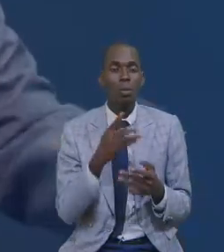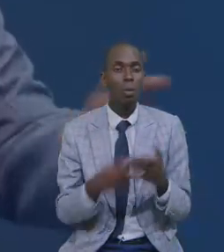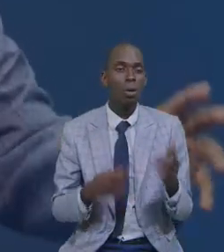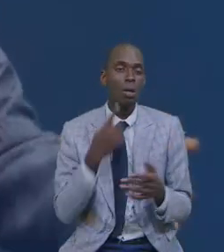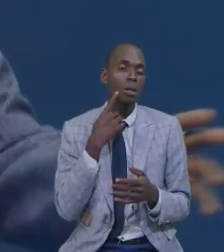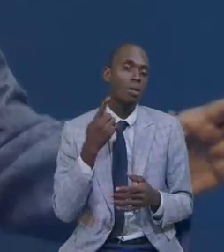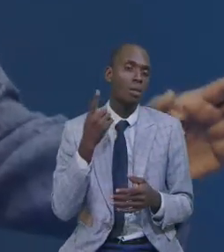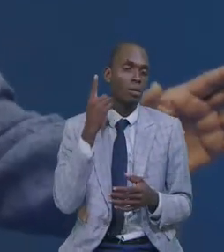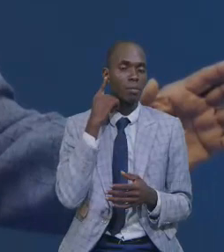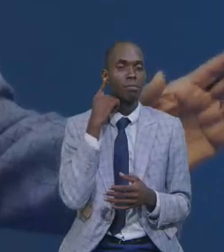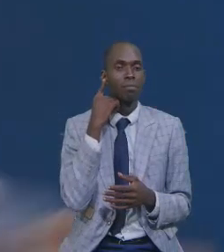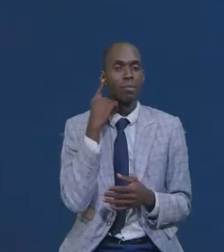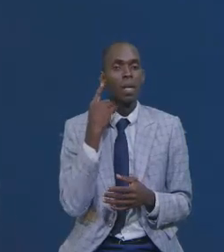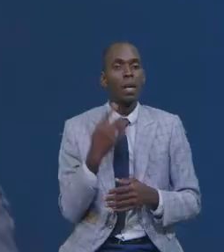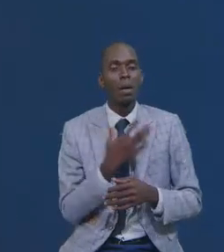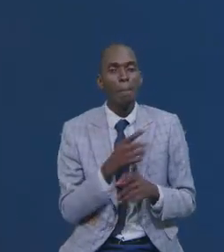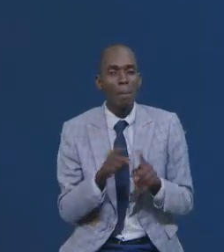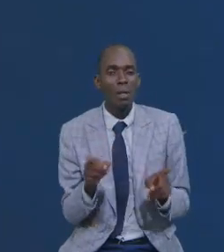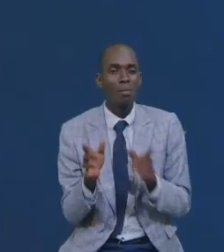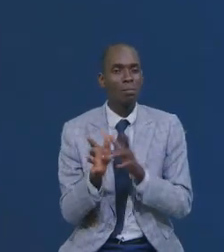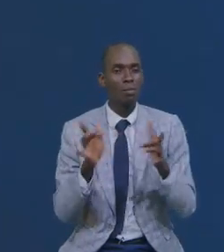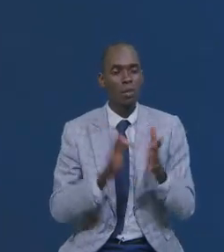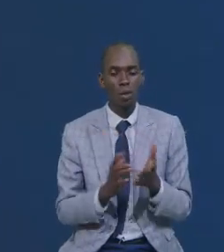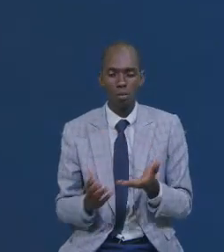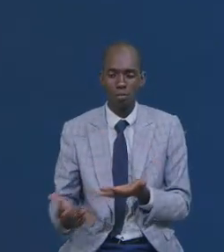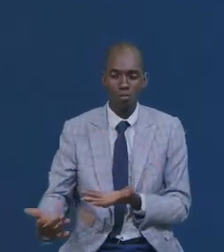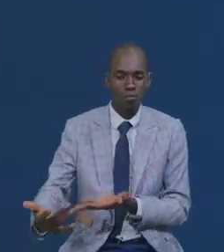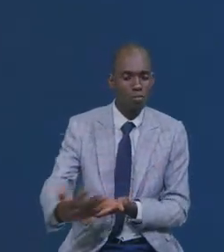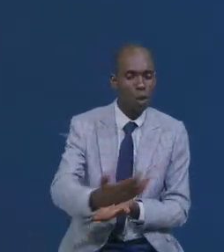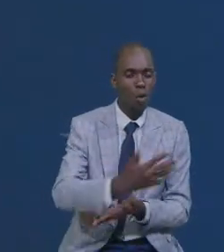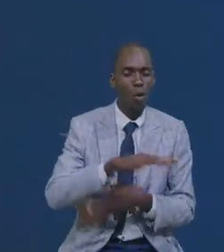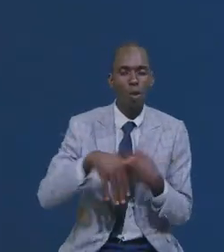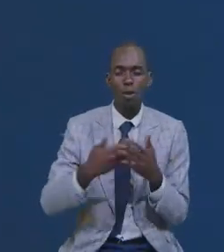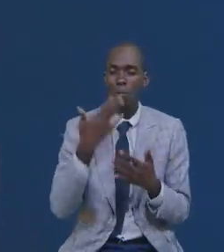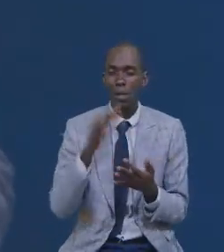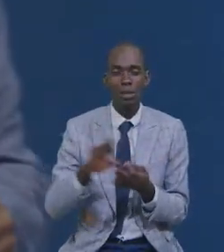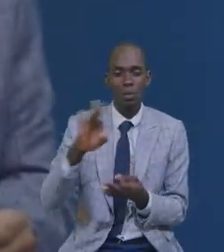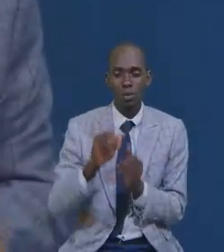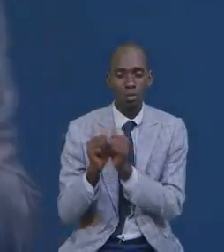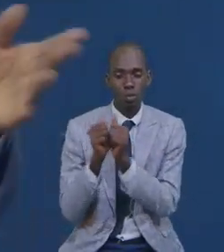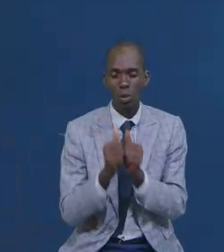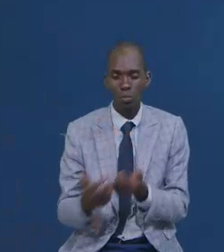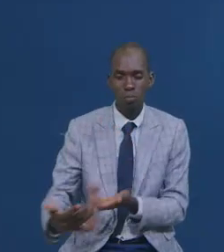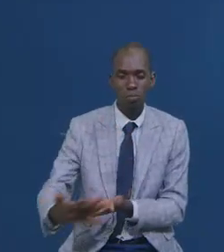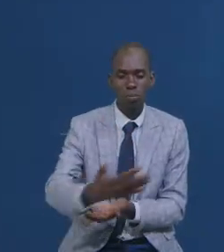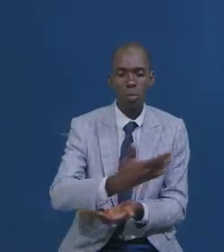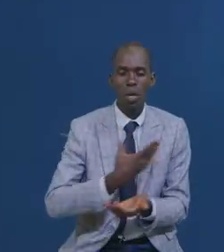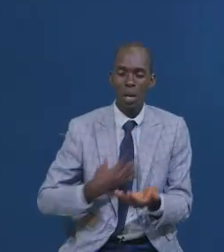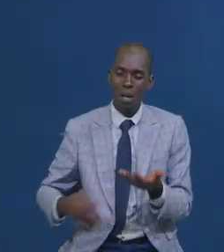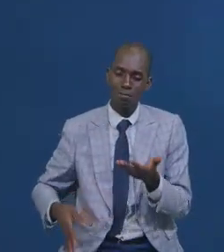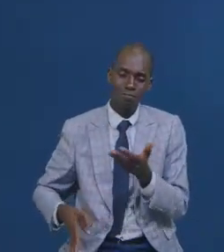But Jesus gathered everything together and rebuked that foul spirit, deaf